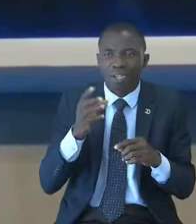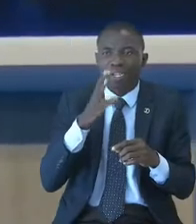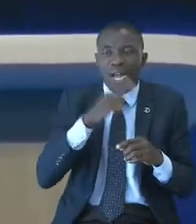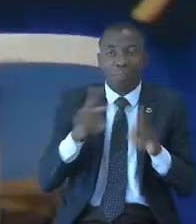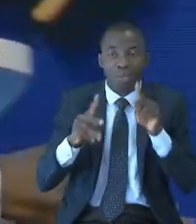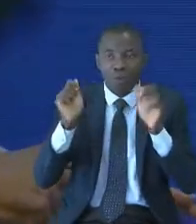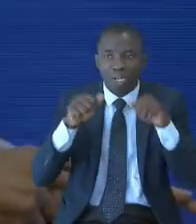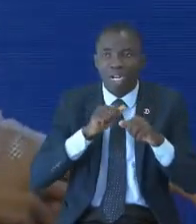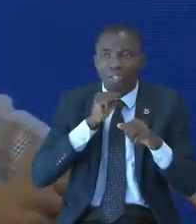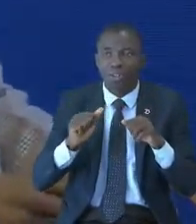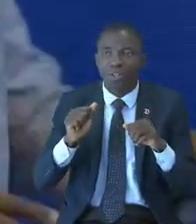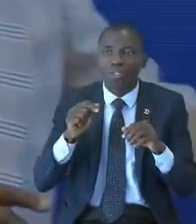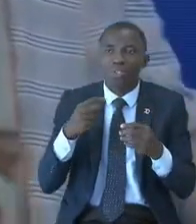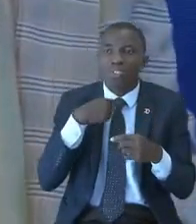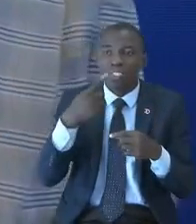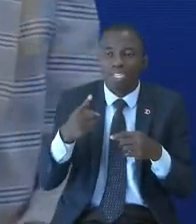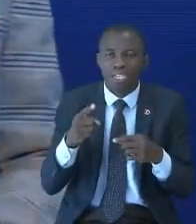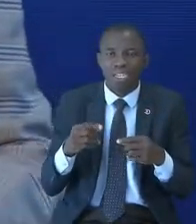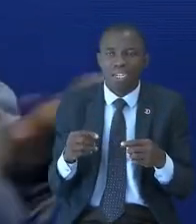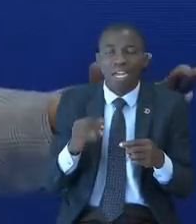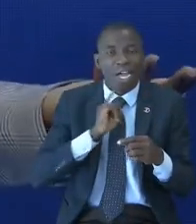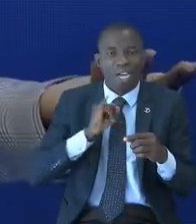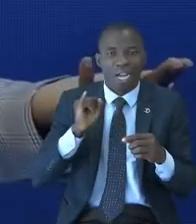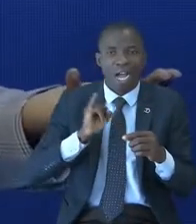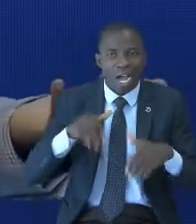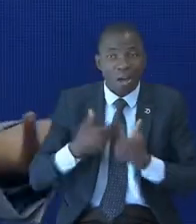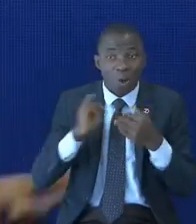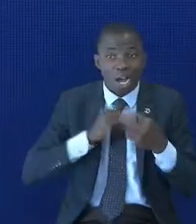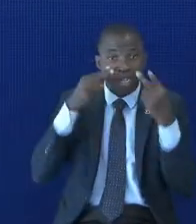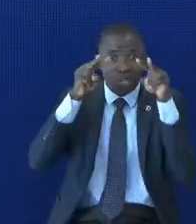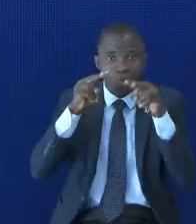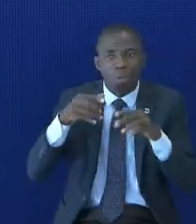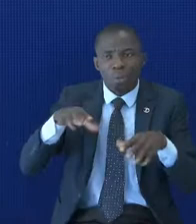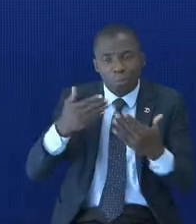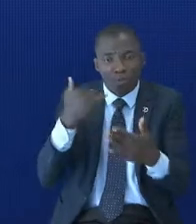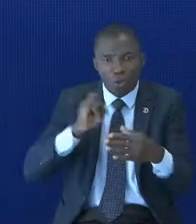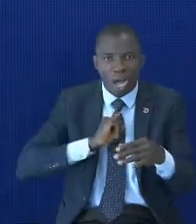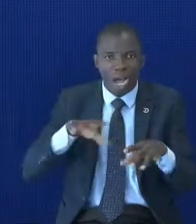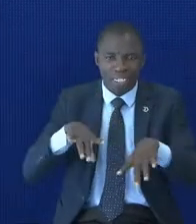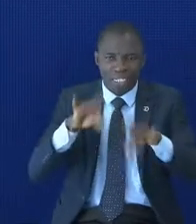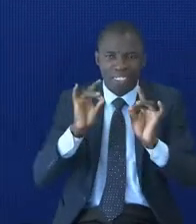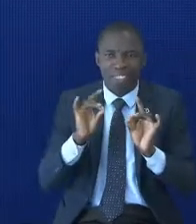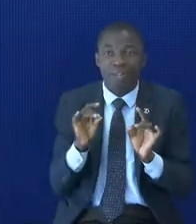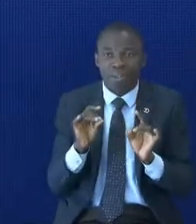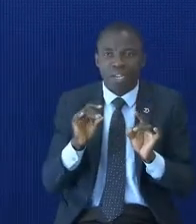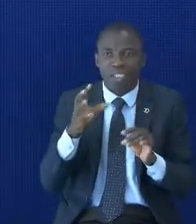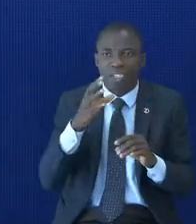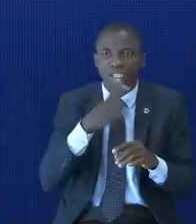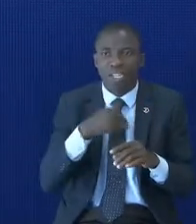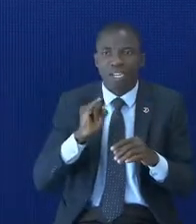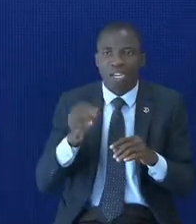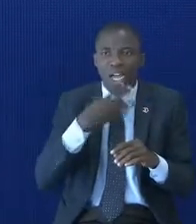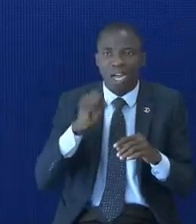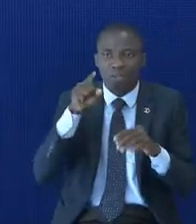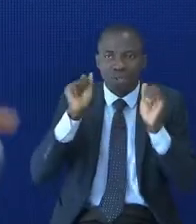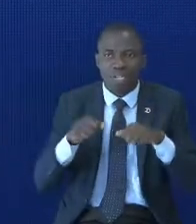tell how I move. I go here, I go there. Before they discover I'm so clever, I steal. You can't